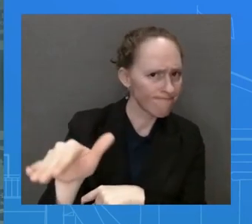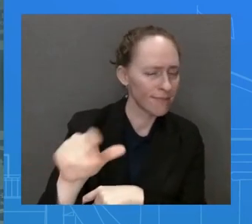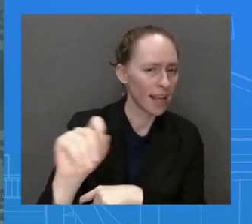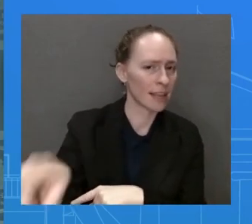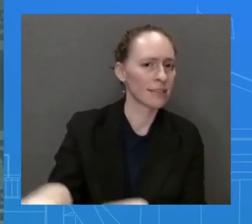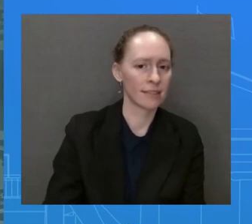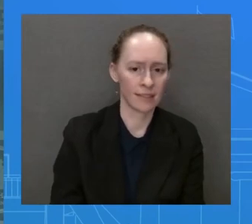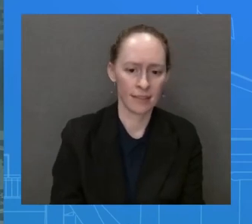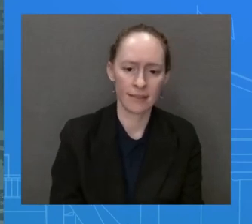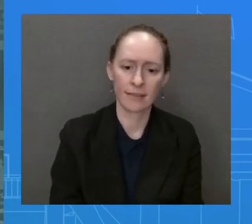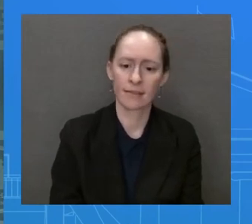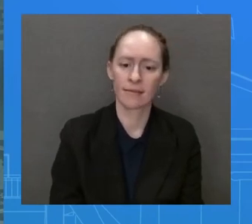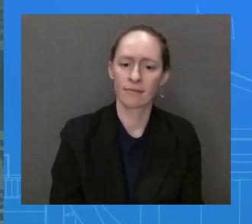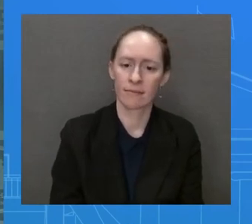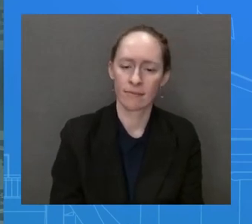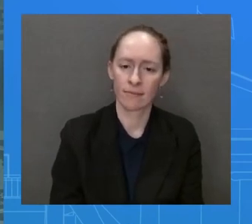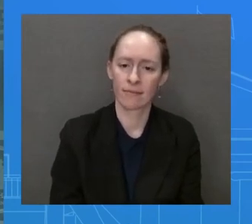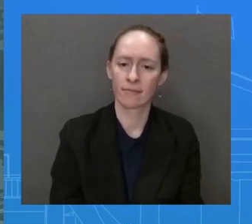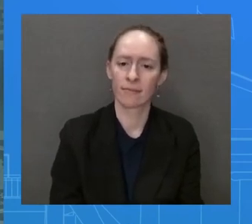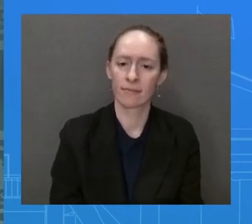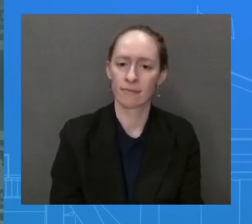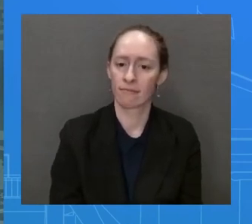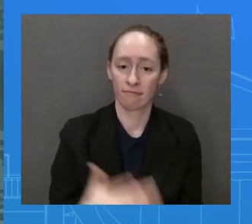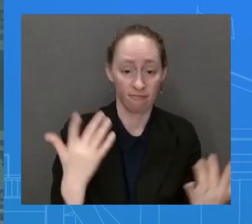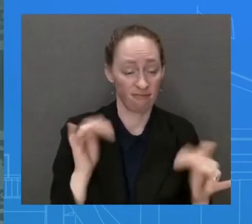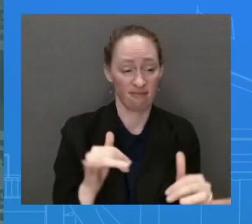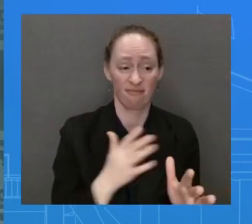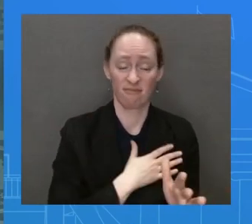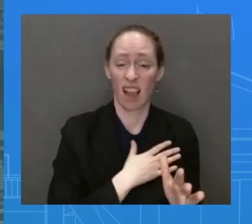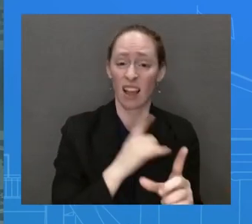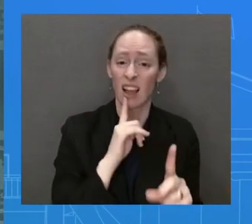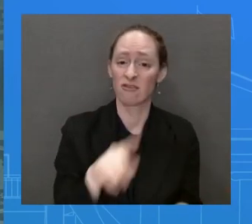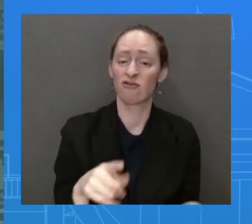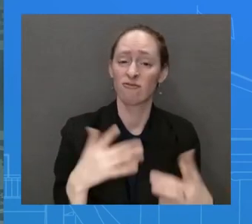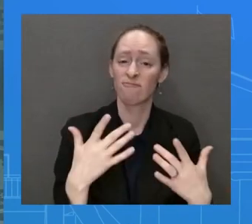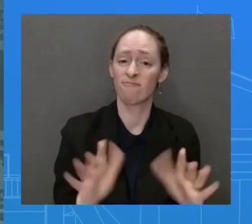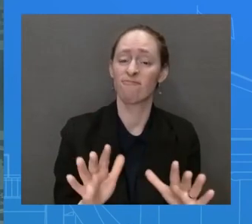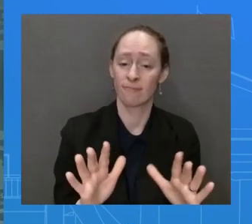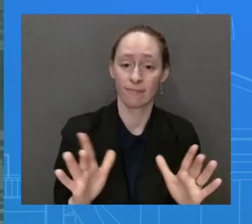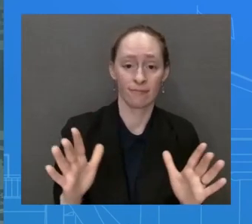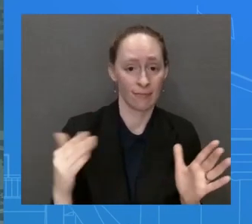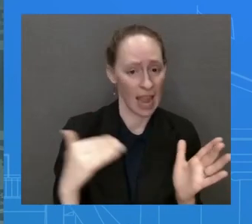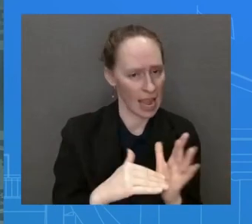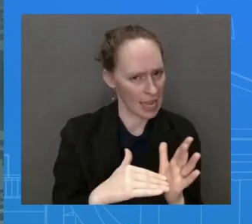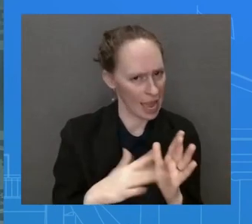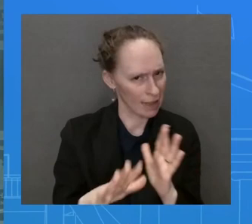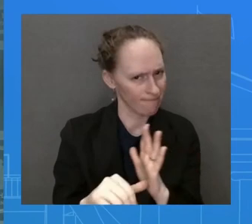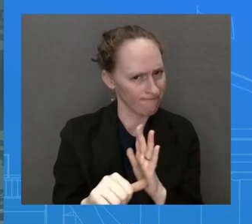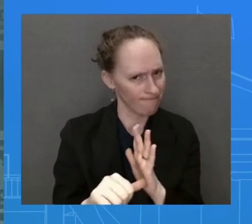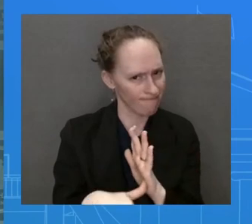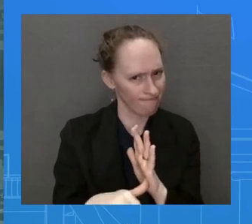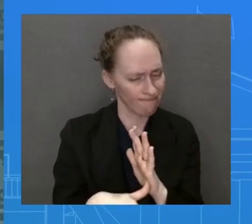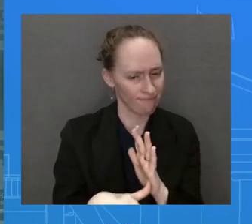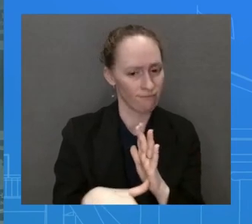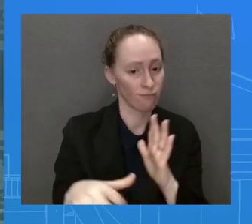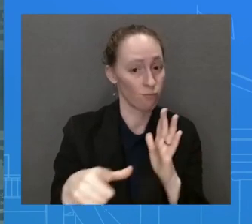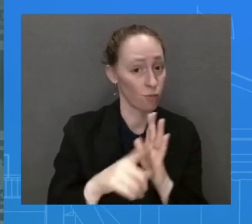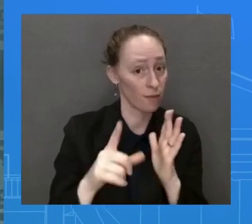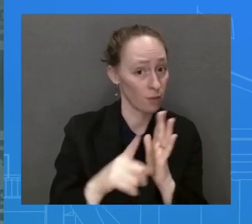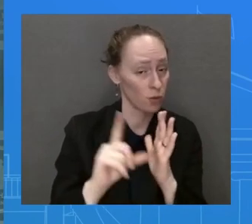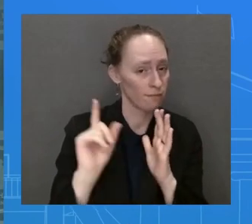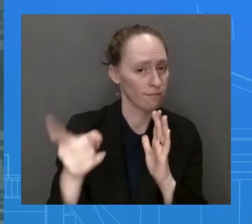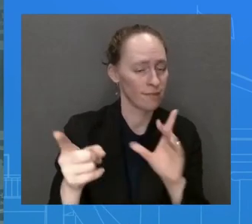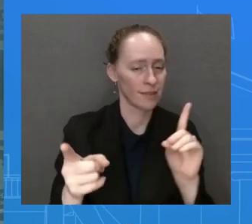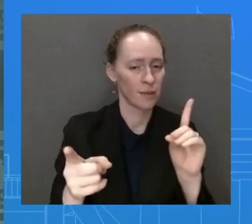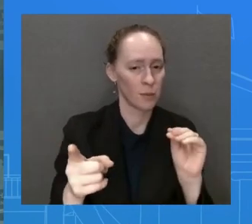leave it there. But again, anything that is related to this review, I would send you to Department of Justice. Again, if there